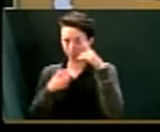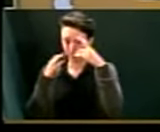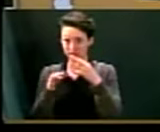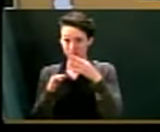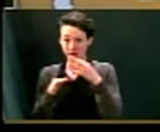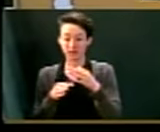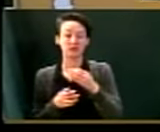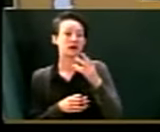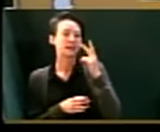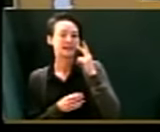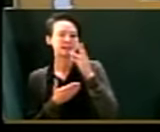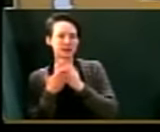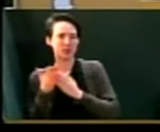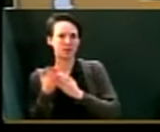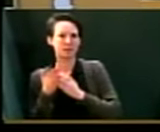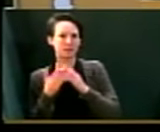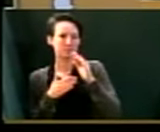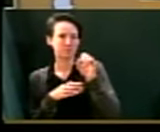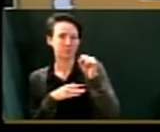some.